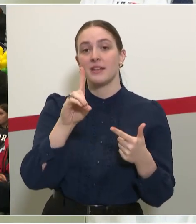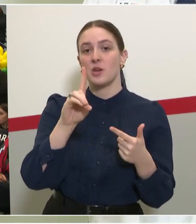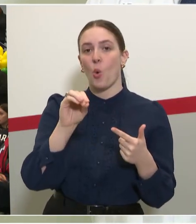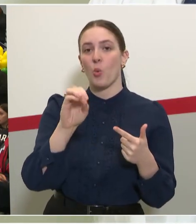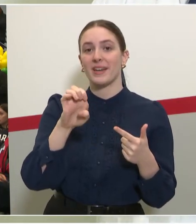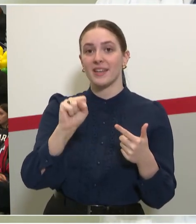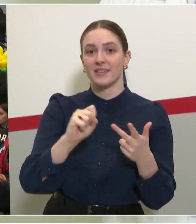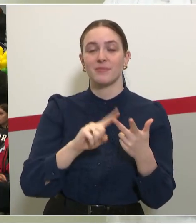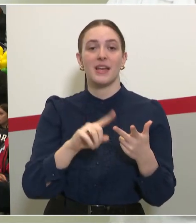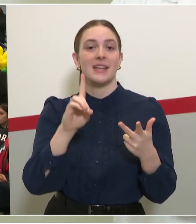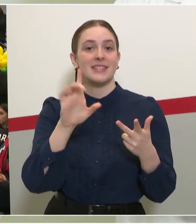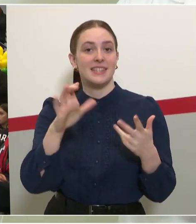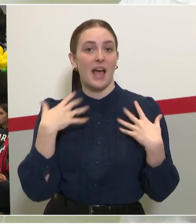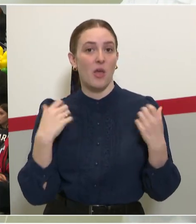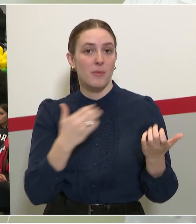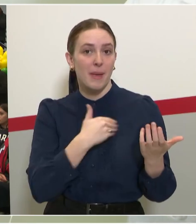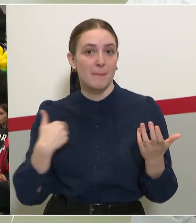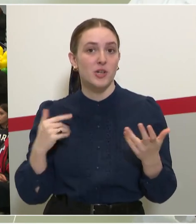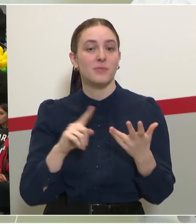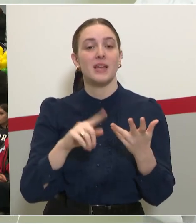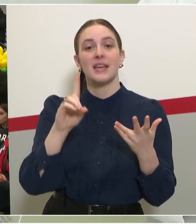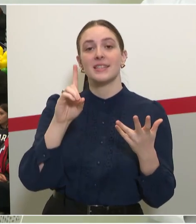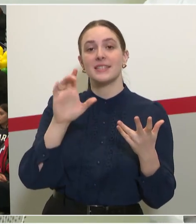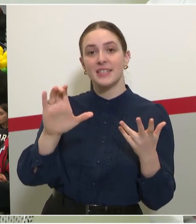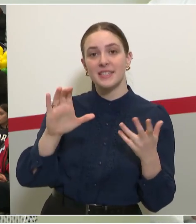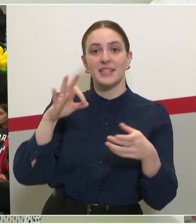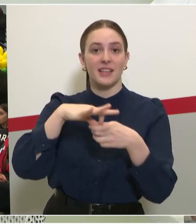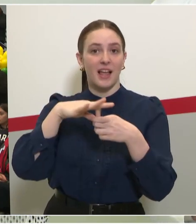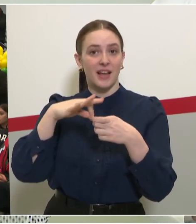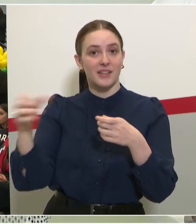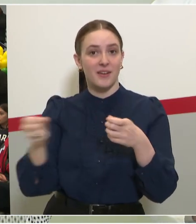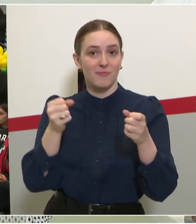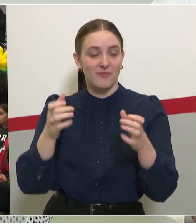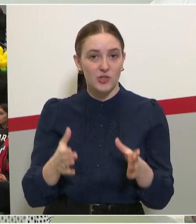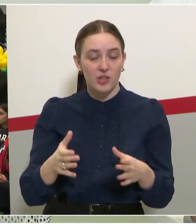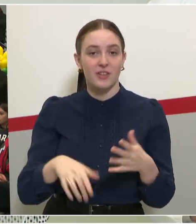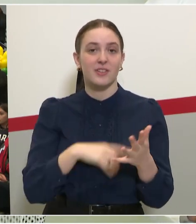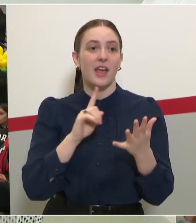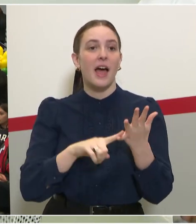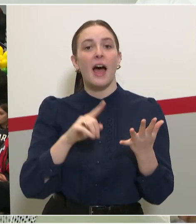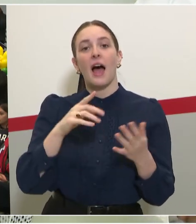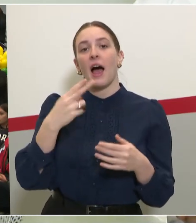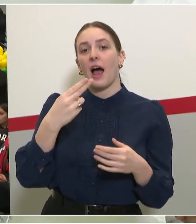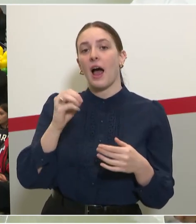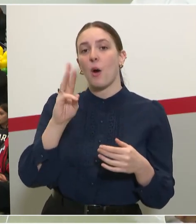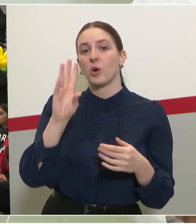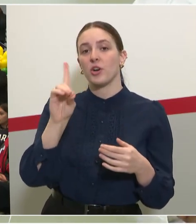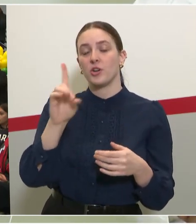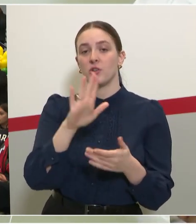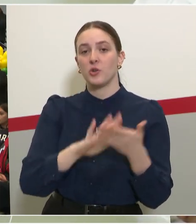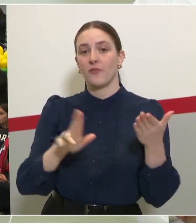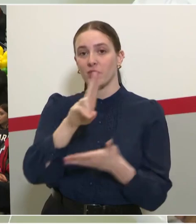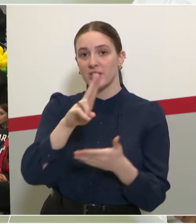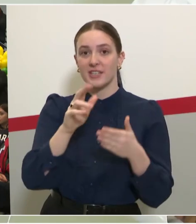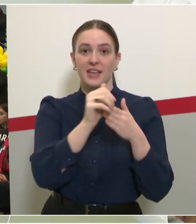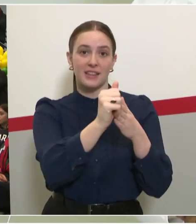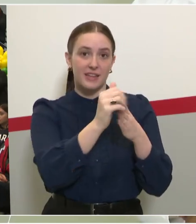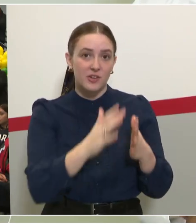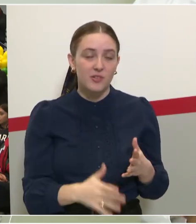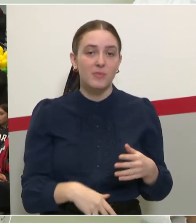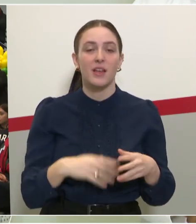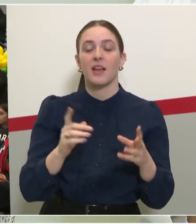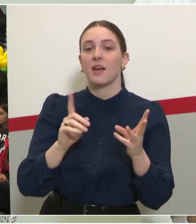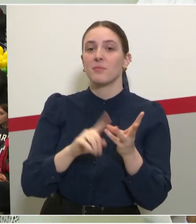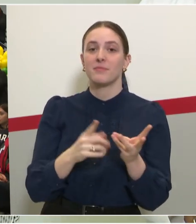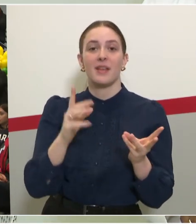officials, DC health members, Howard University and Howard University Hospital leadership, of course, Dr. Mitchell, Dr. Robert